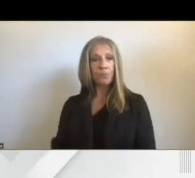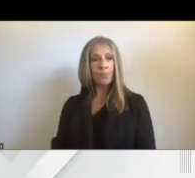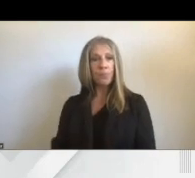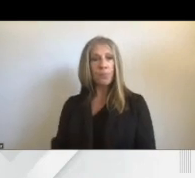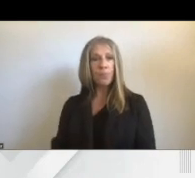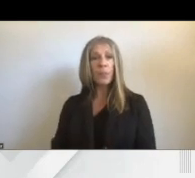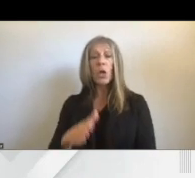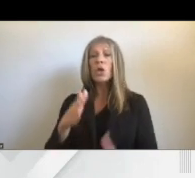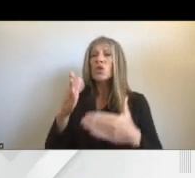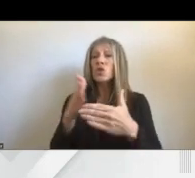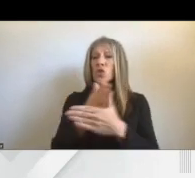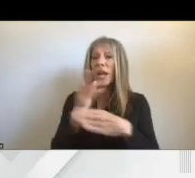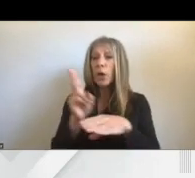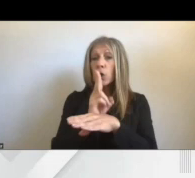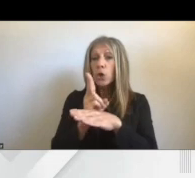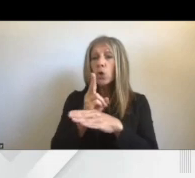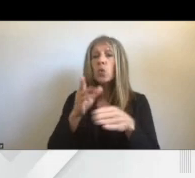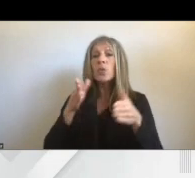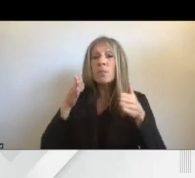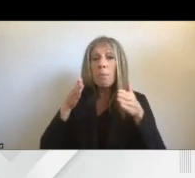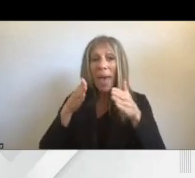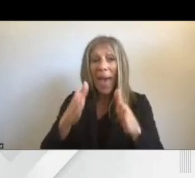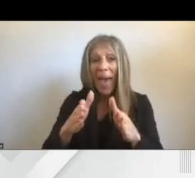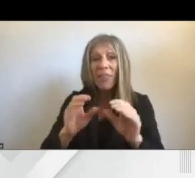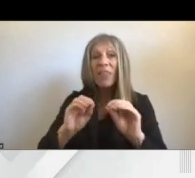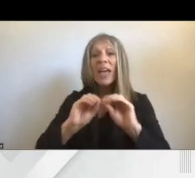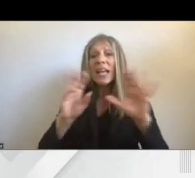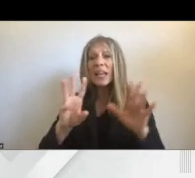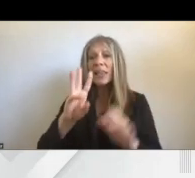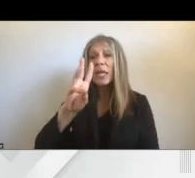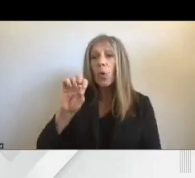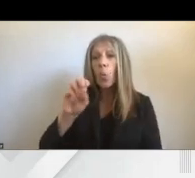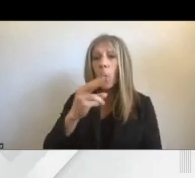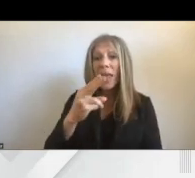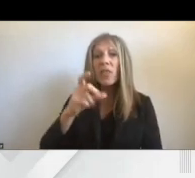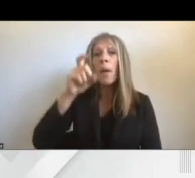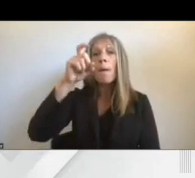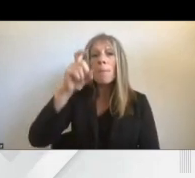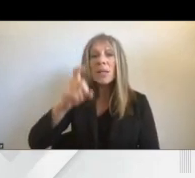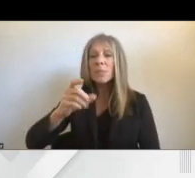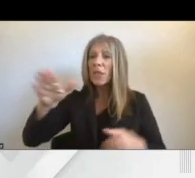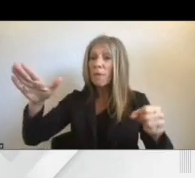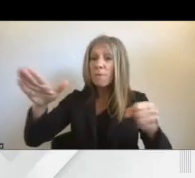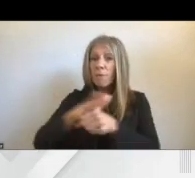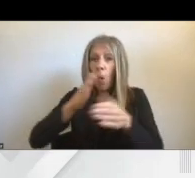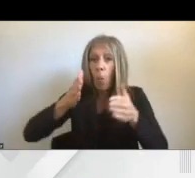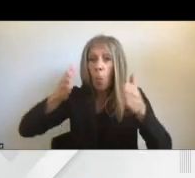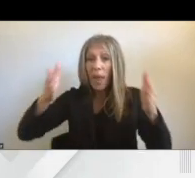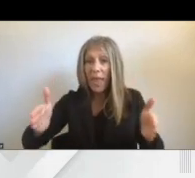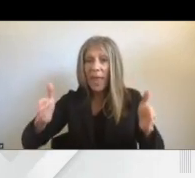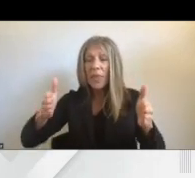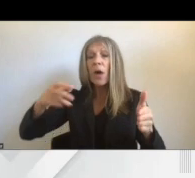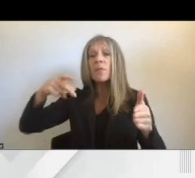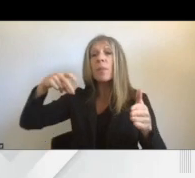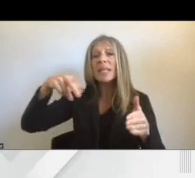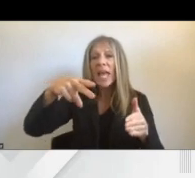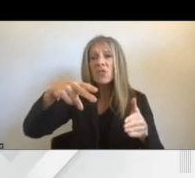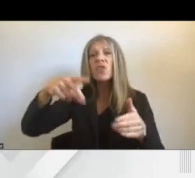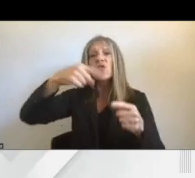On shared use paths, the clear width of the pedestrian access route must extend the full width for pedestrian circulation on the